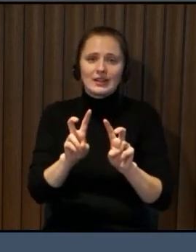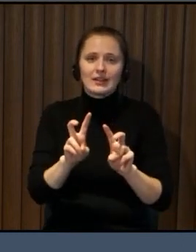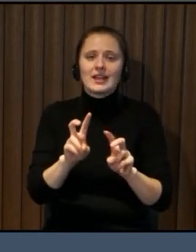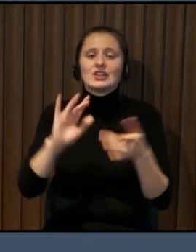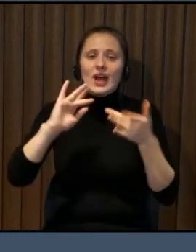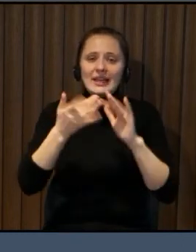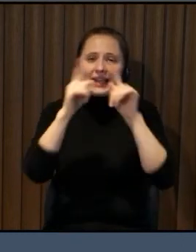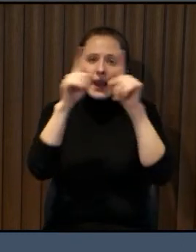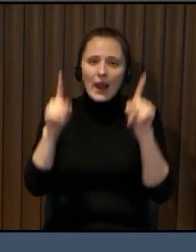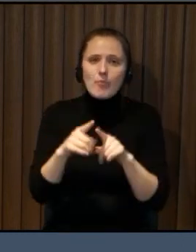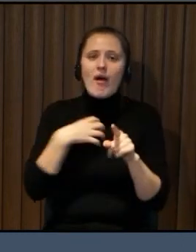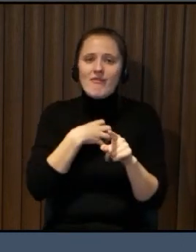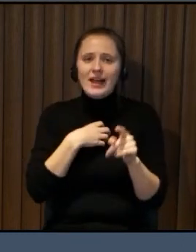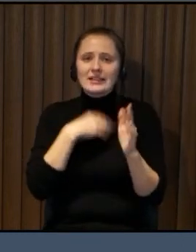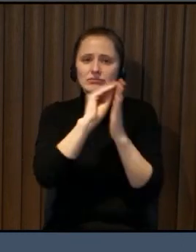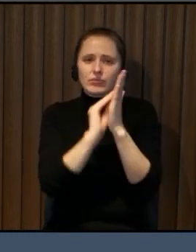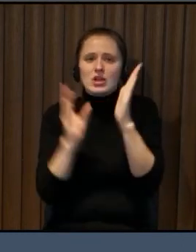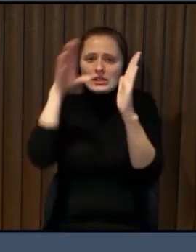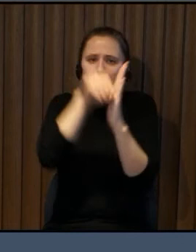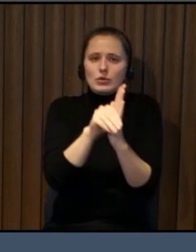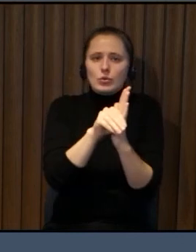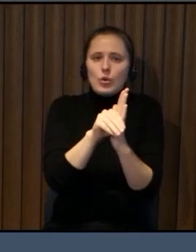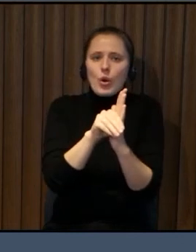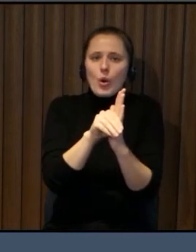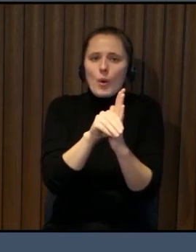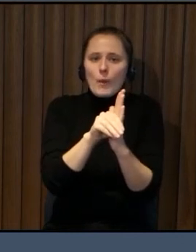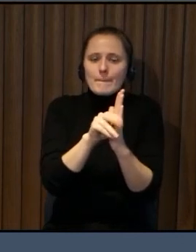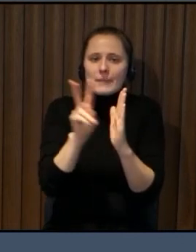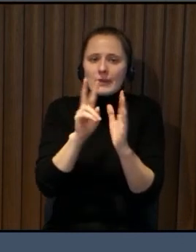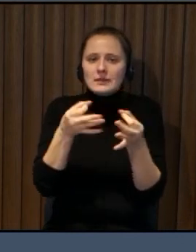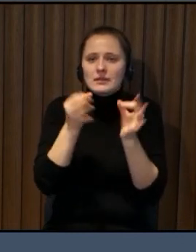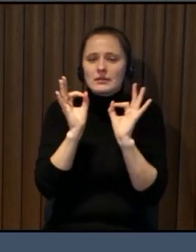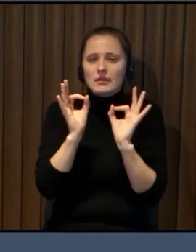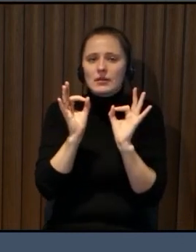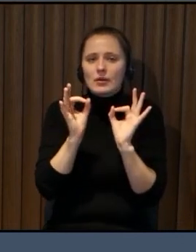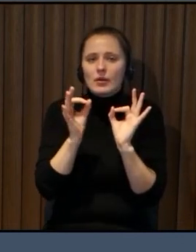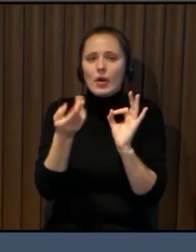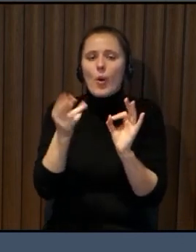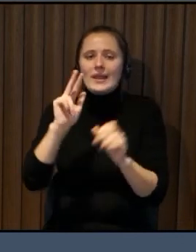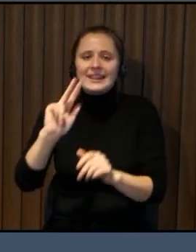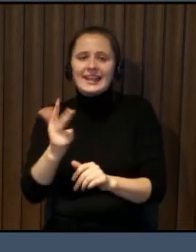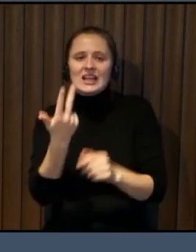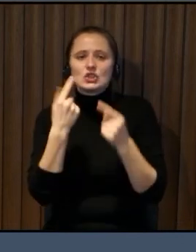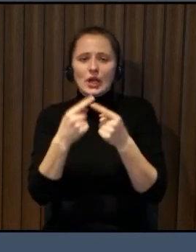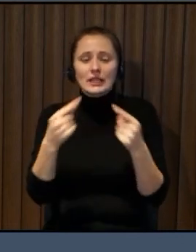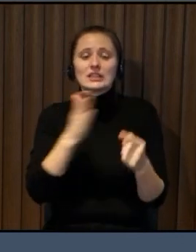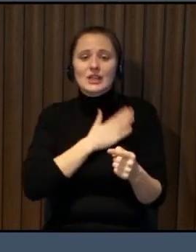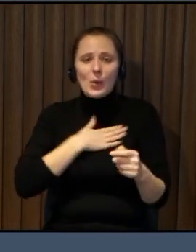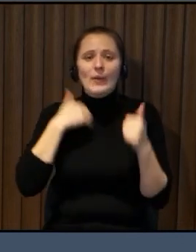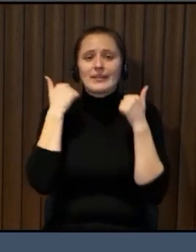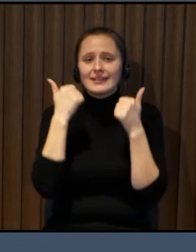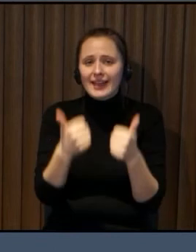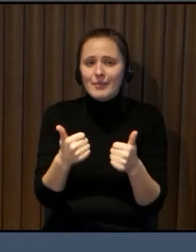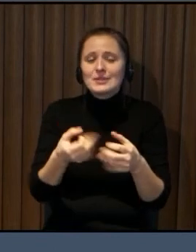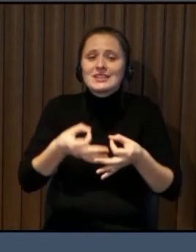that I am testing. We have been doing something. So you insert a report that you were working according to